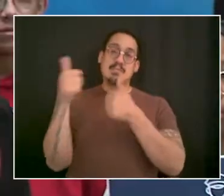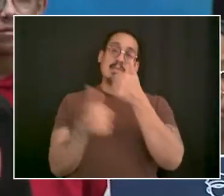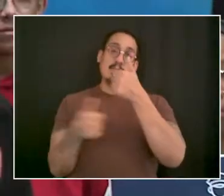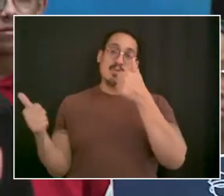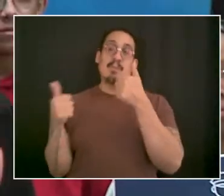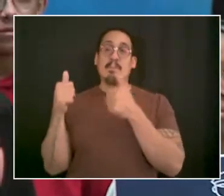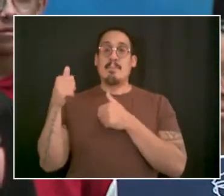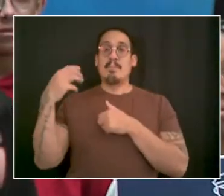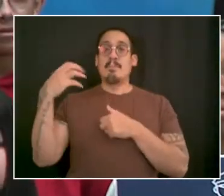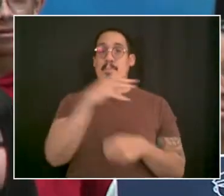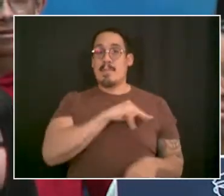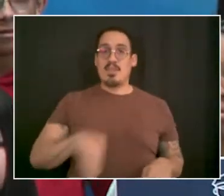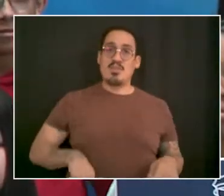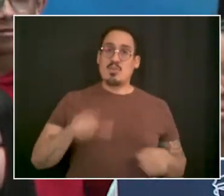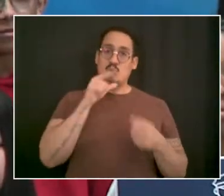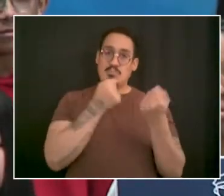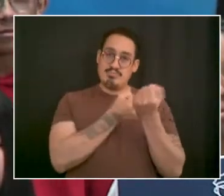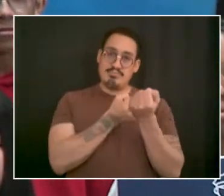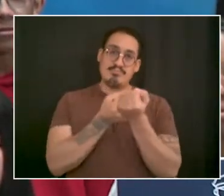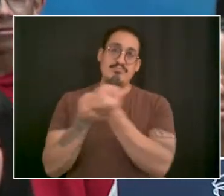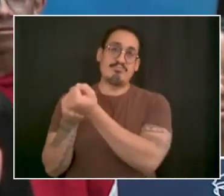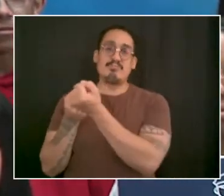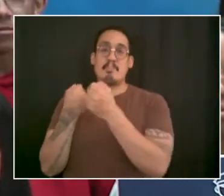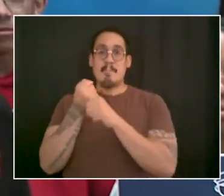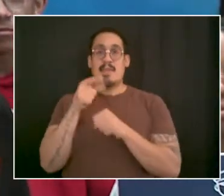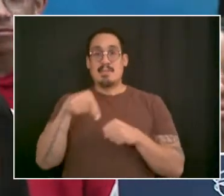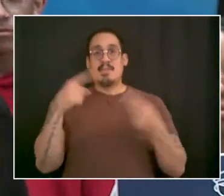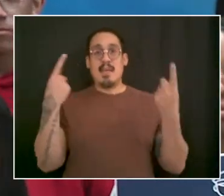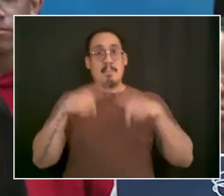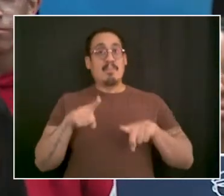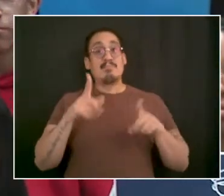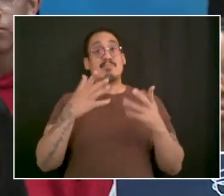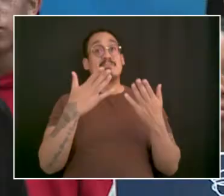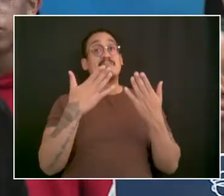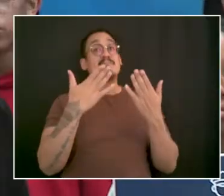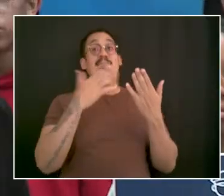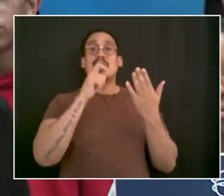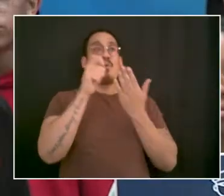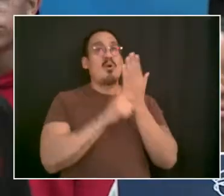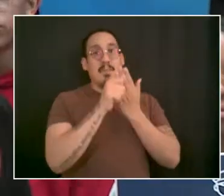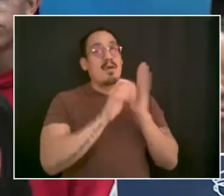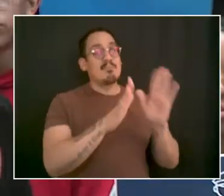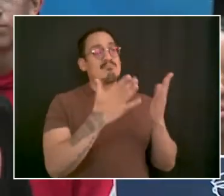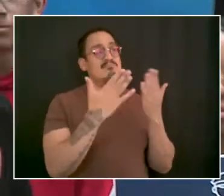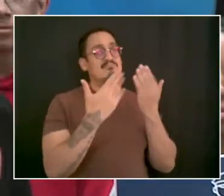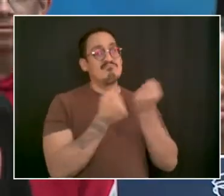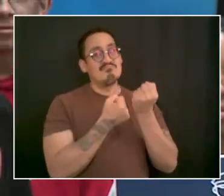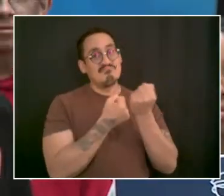us and happen automatically. I thank you for your contribution. And I